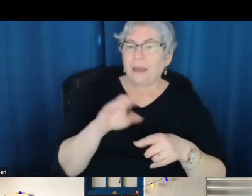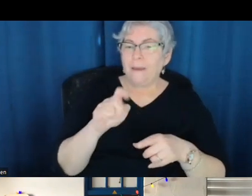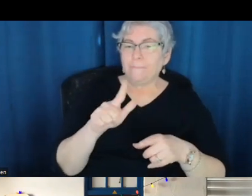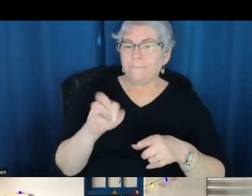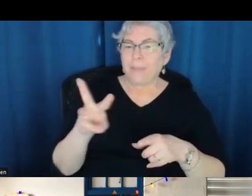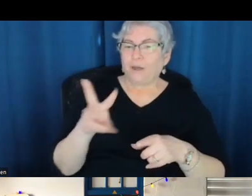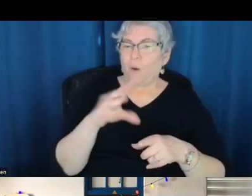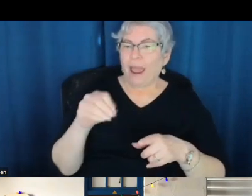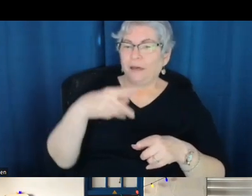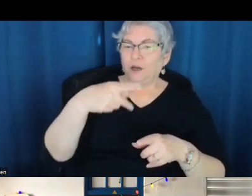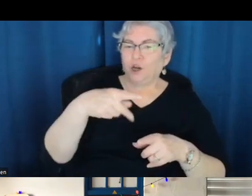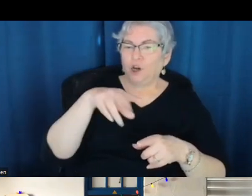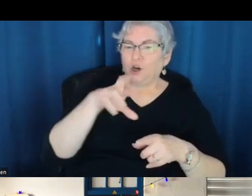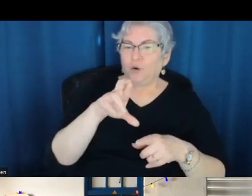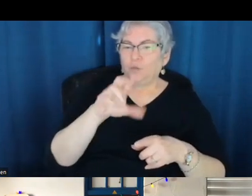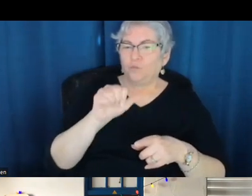selecting.